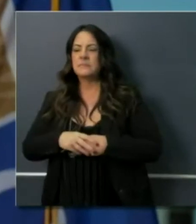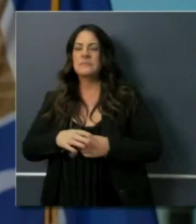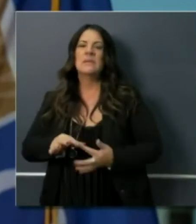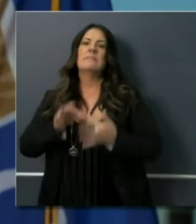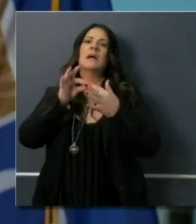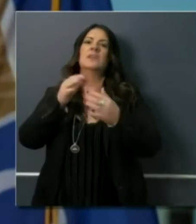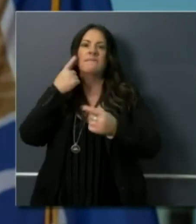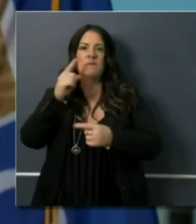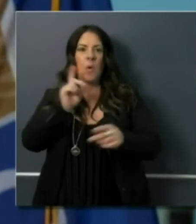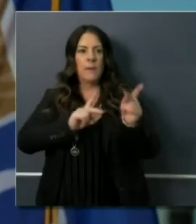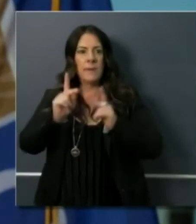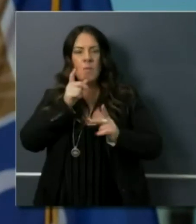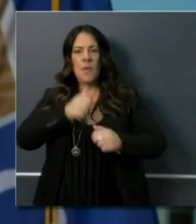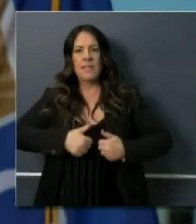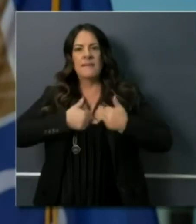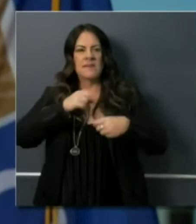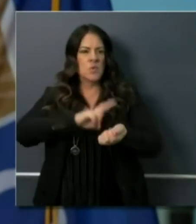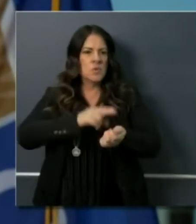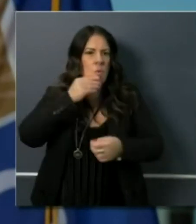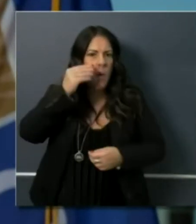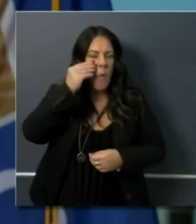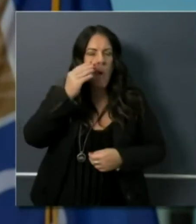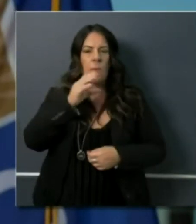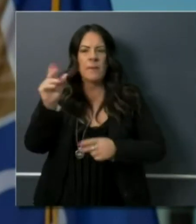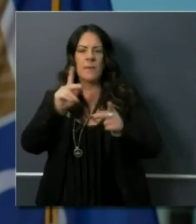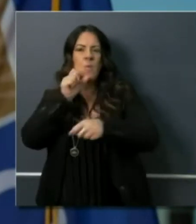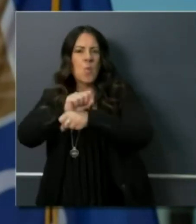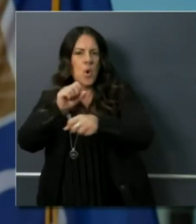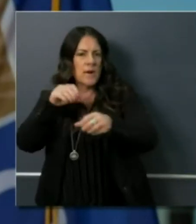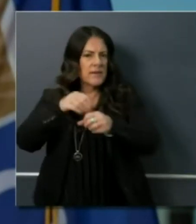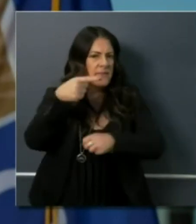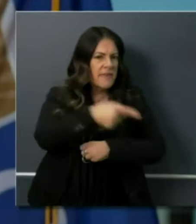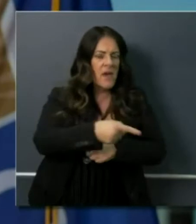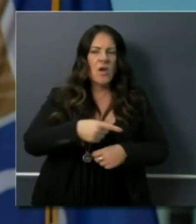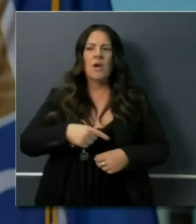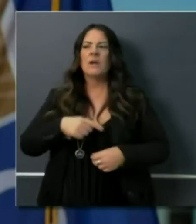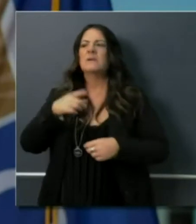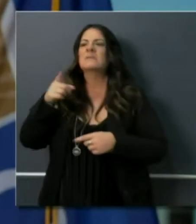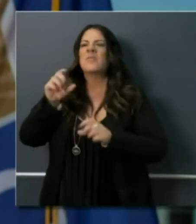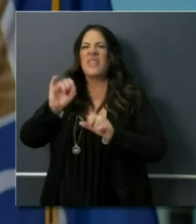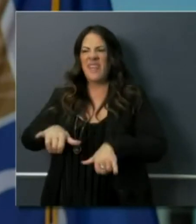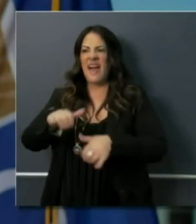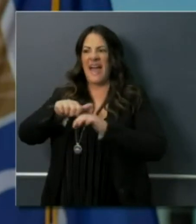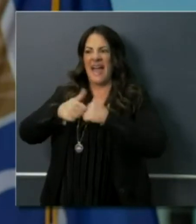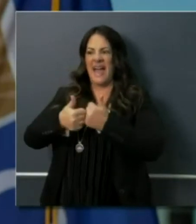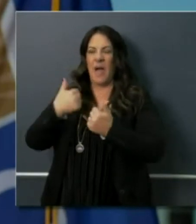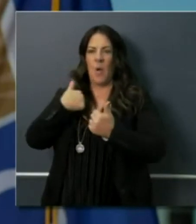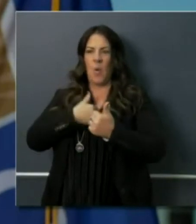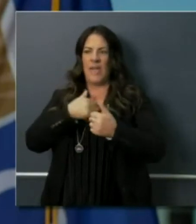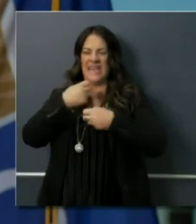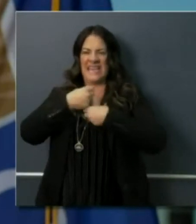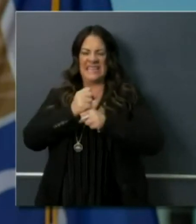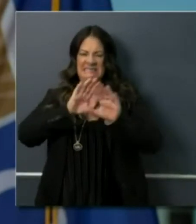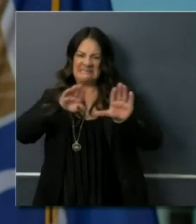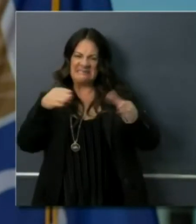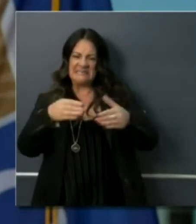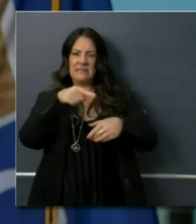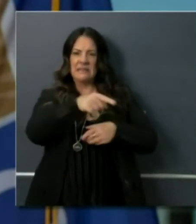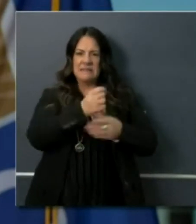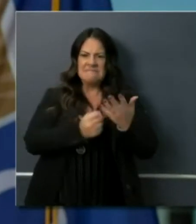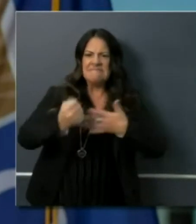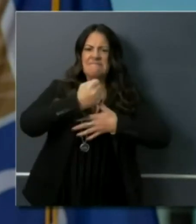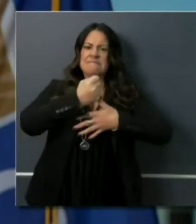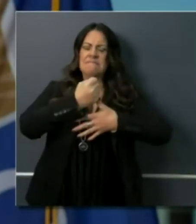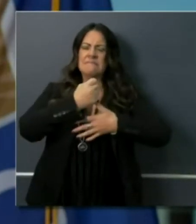nursing facilities and nursing homes. They are affording us the opportunity to prioritize that population by